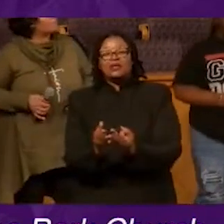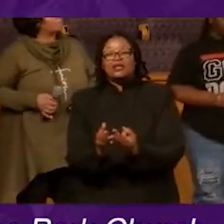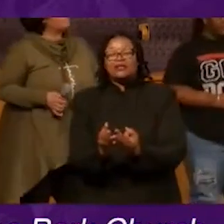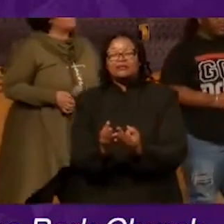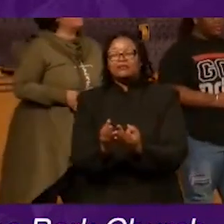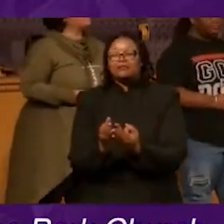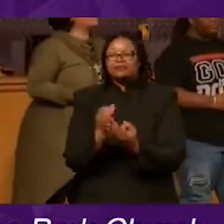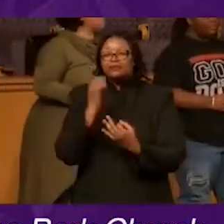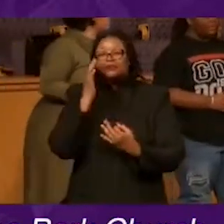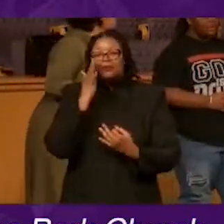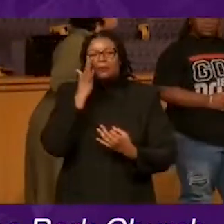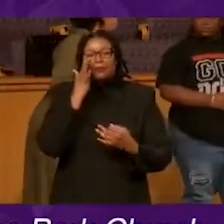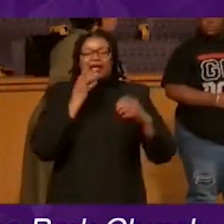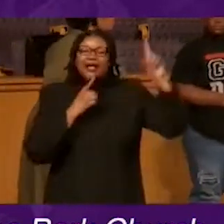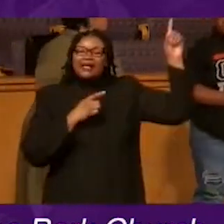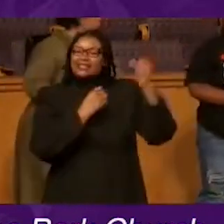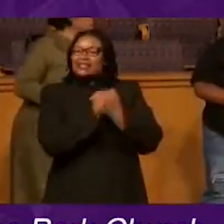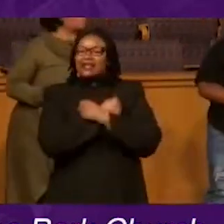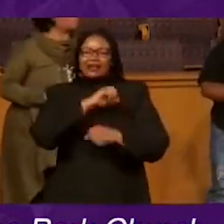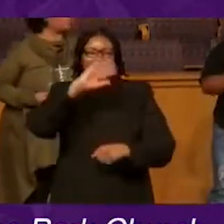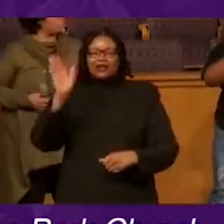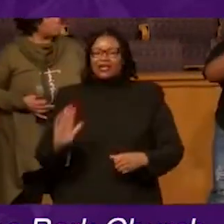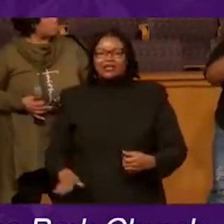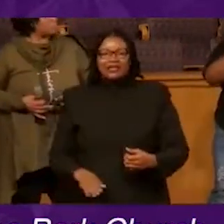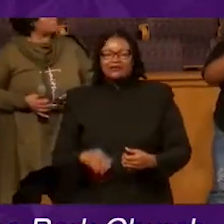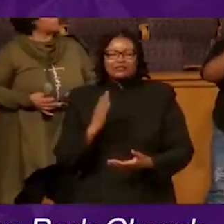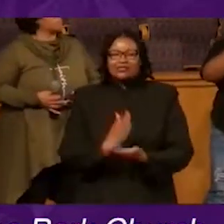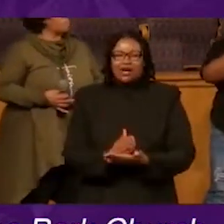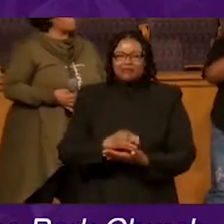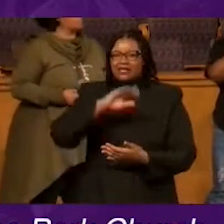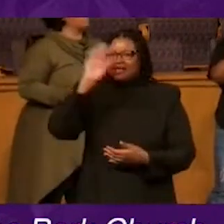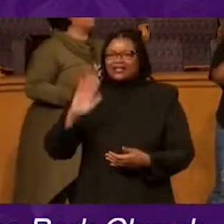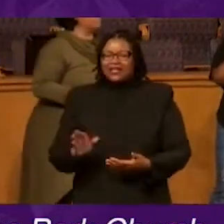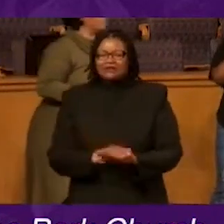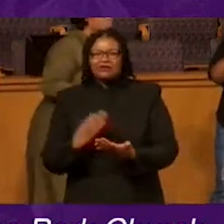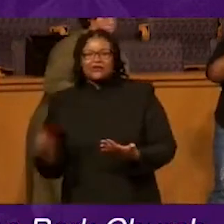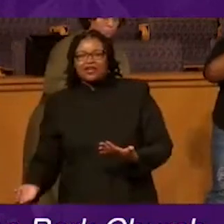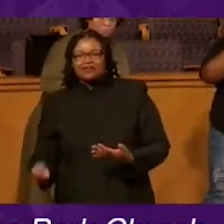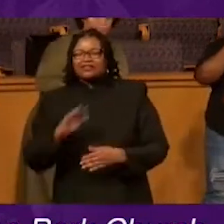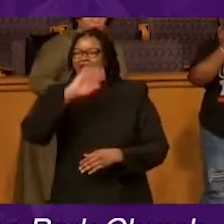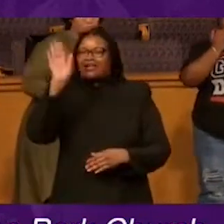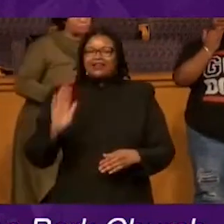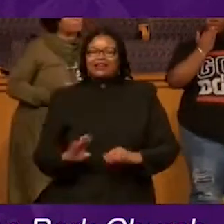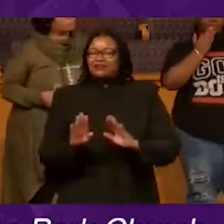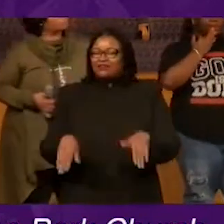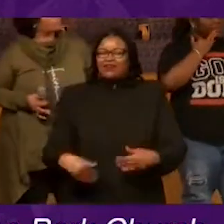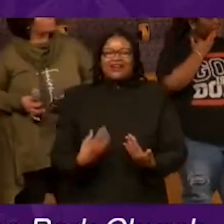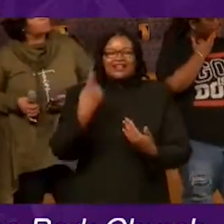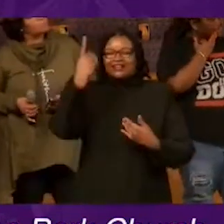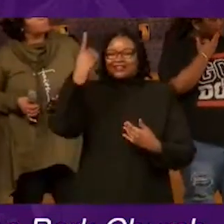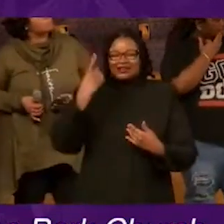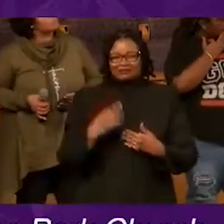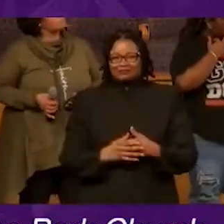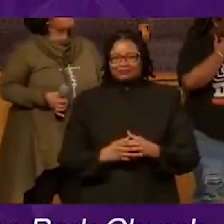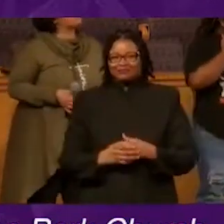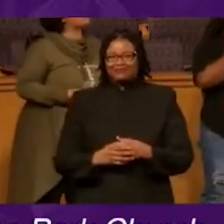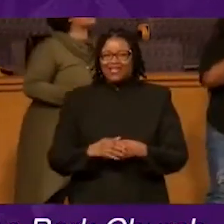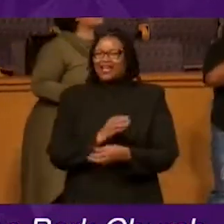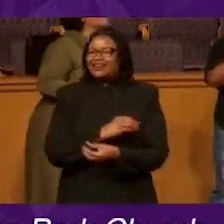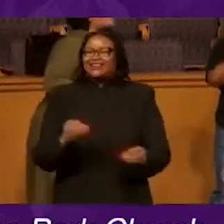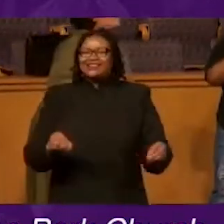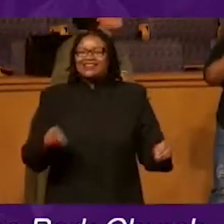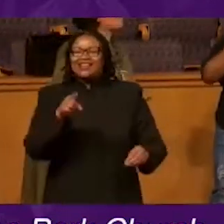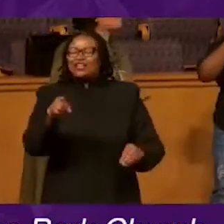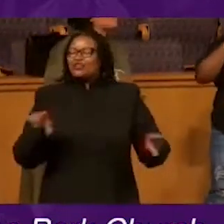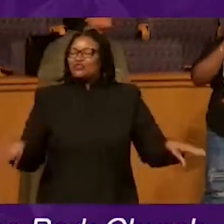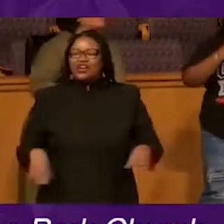not run out. His love has never failed. His love has never given up. There's nothing that you've done,